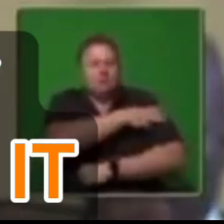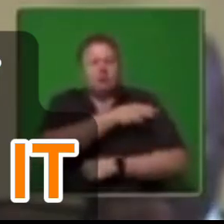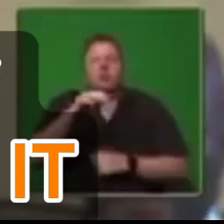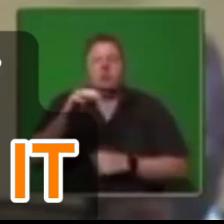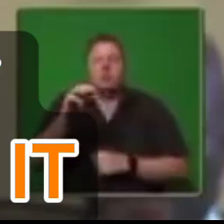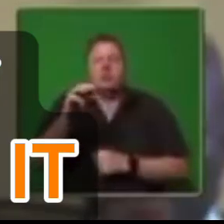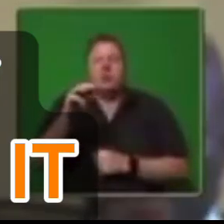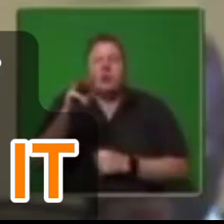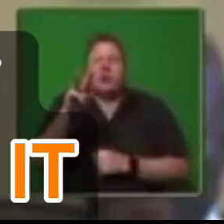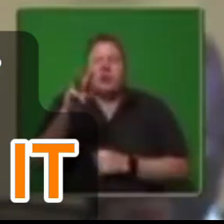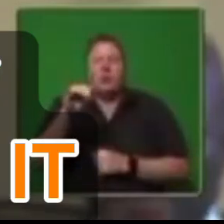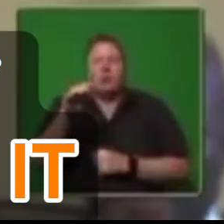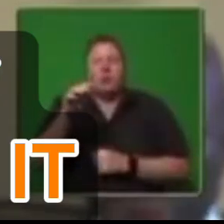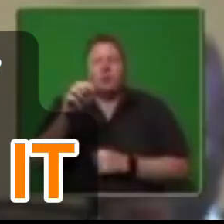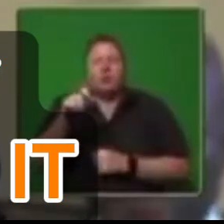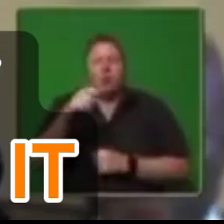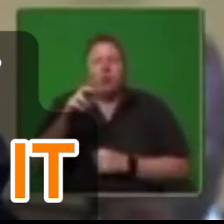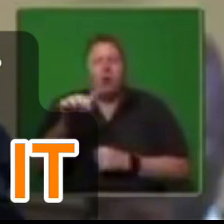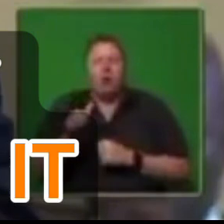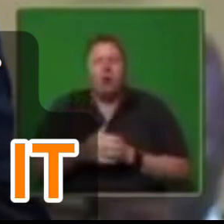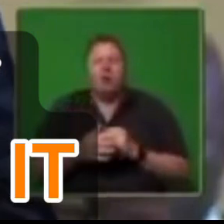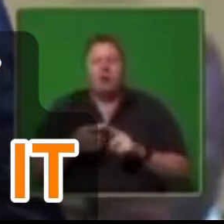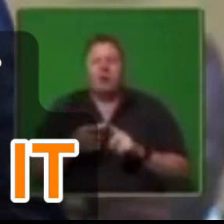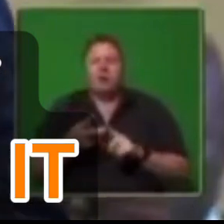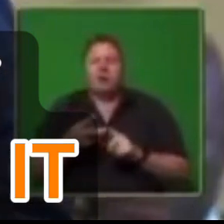Ola, Staff Sergeant